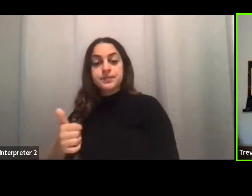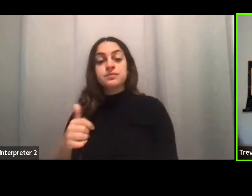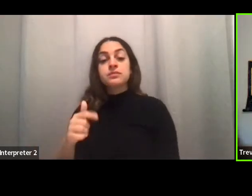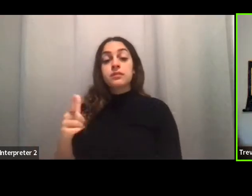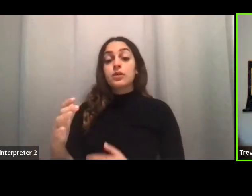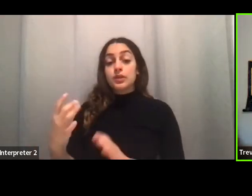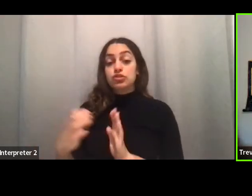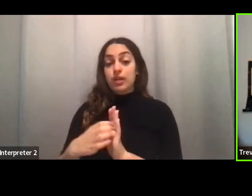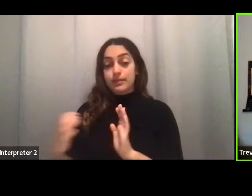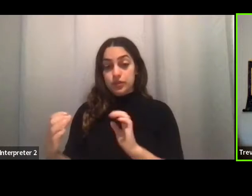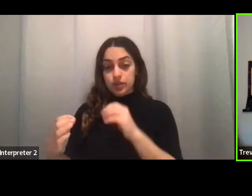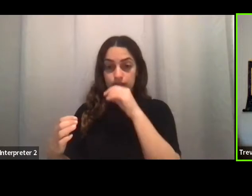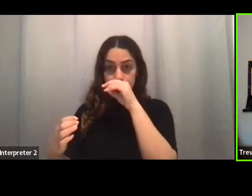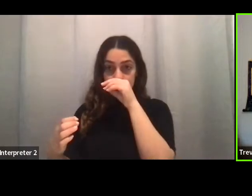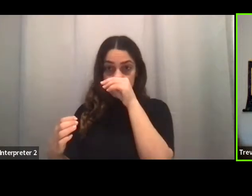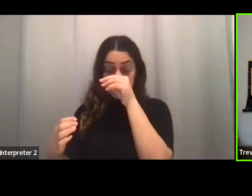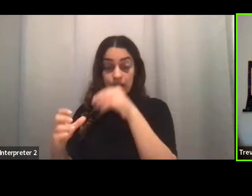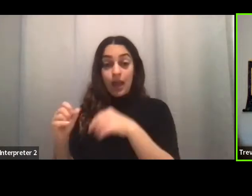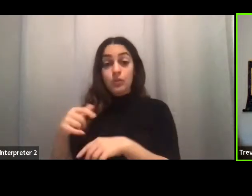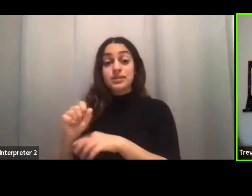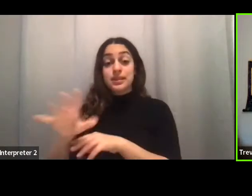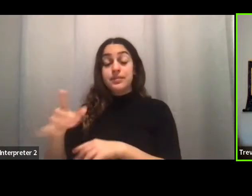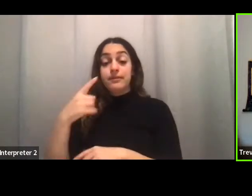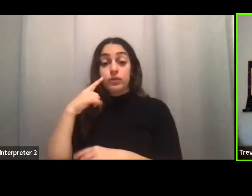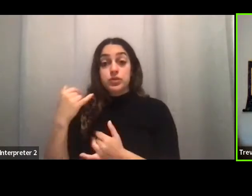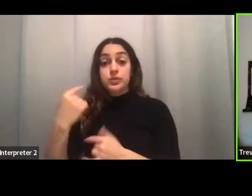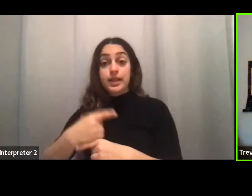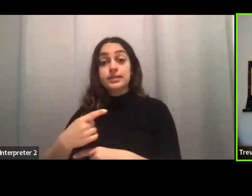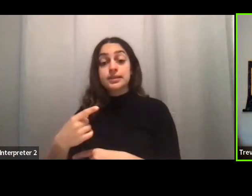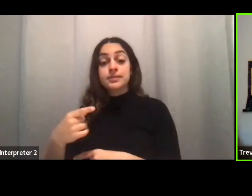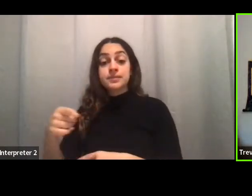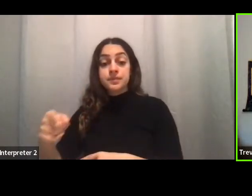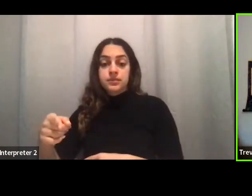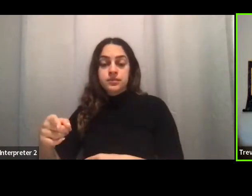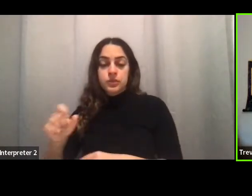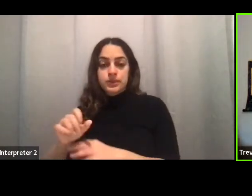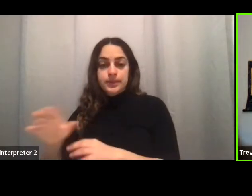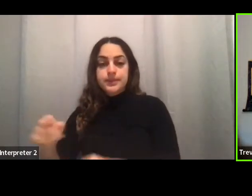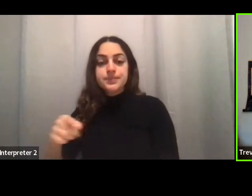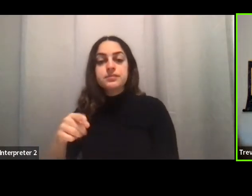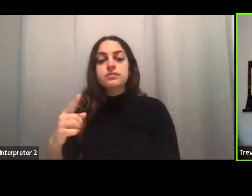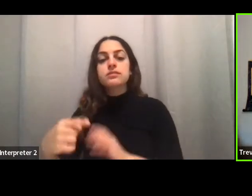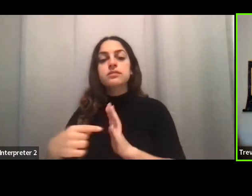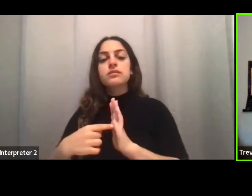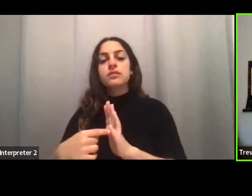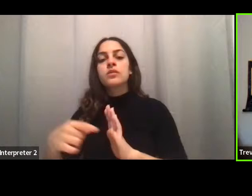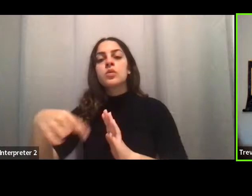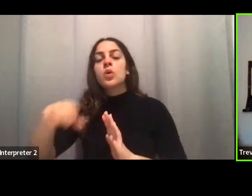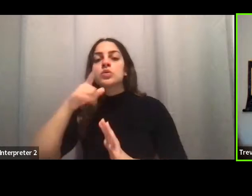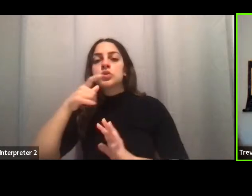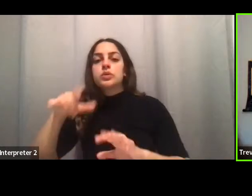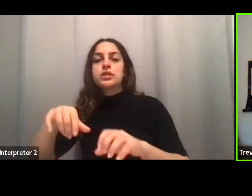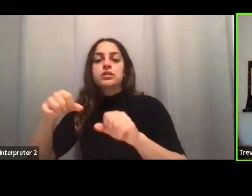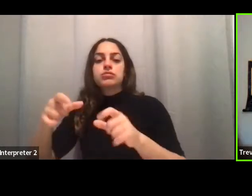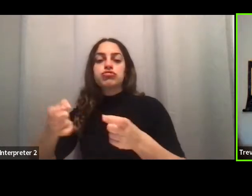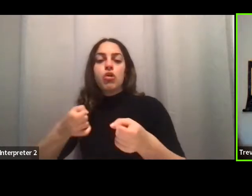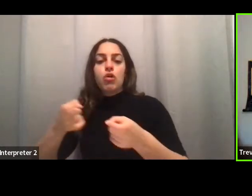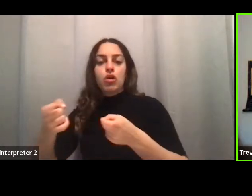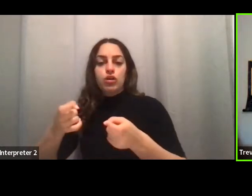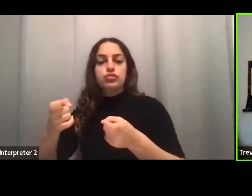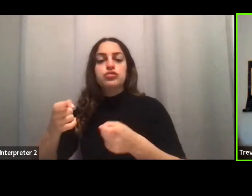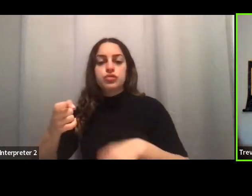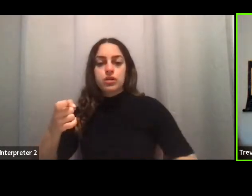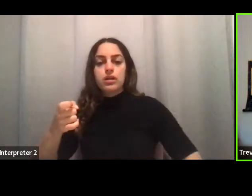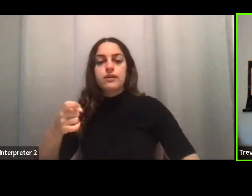i'll submit for the record for of today's hearing i demonstrate that those in charge of enforcing the federal government's fair employment laws were